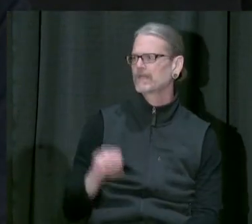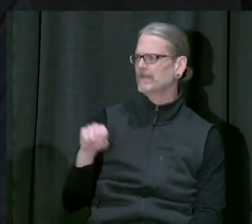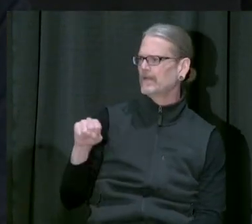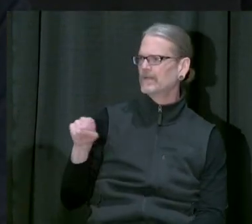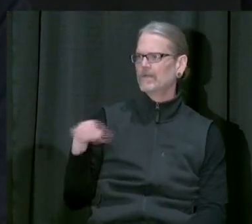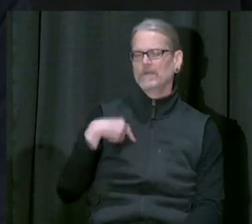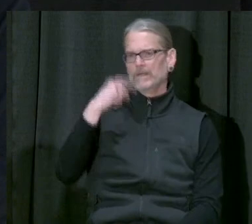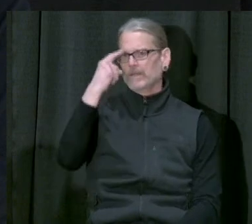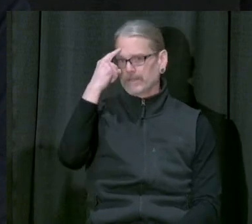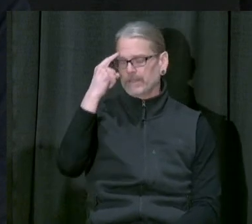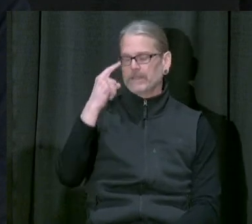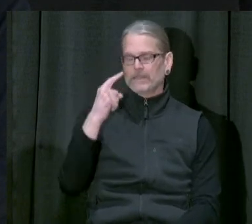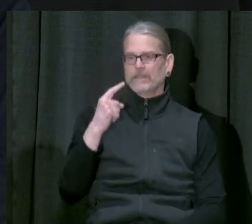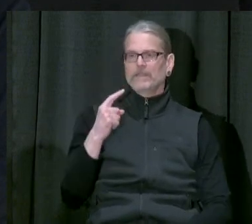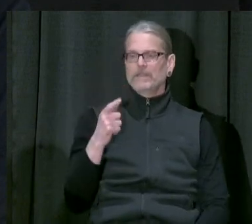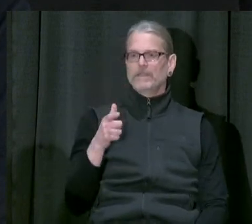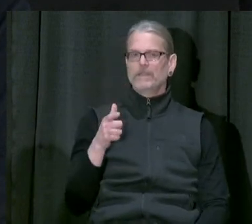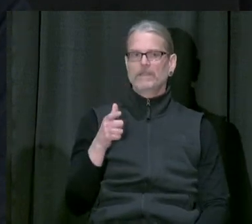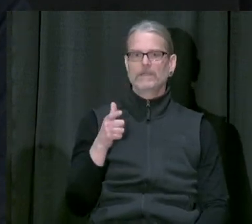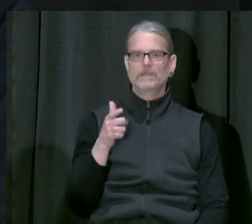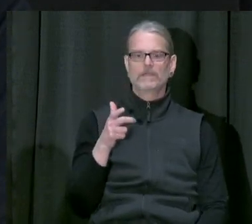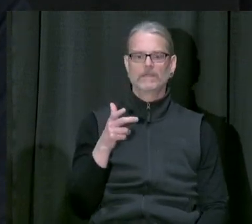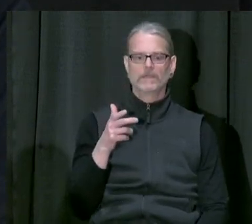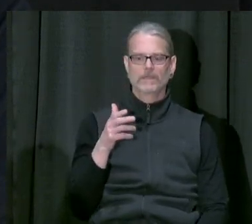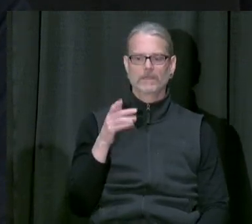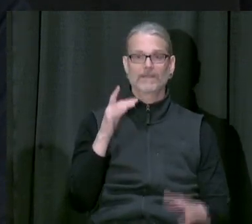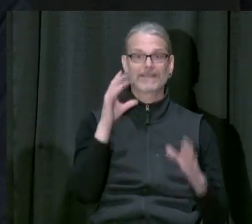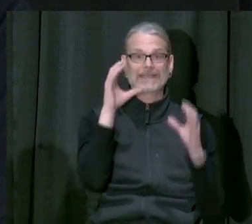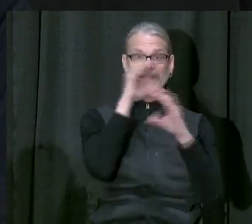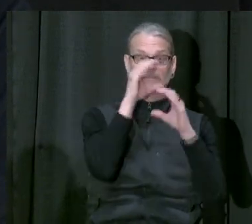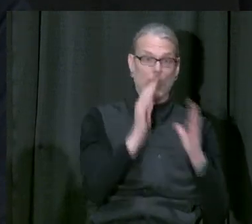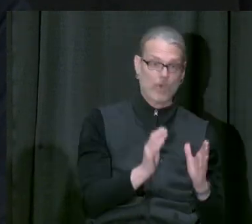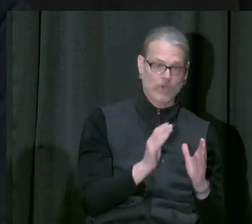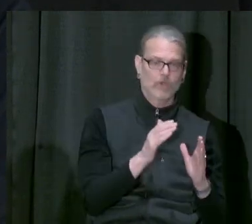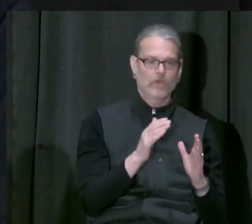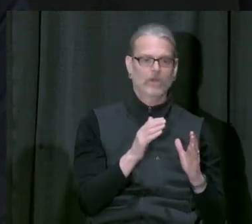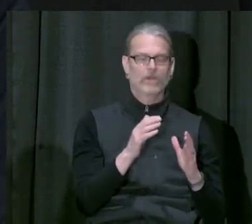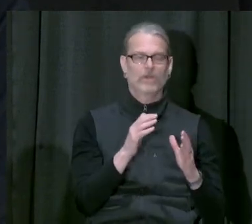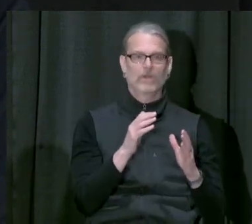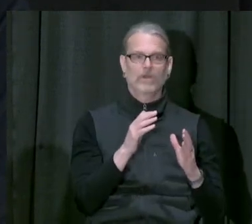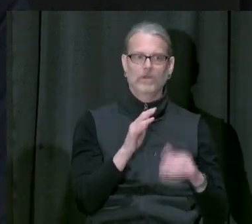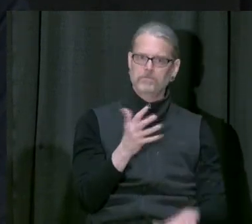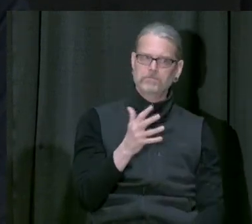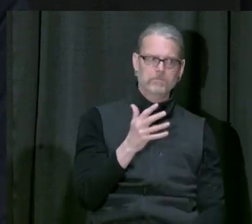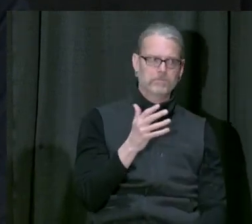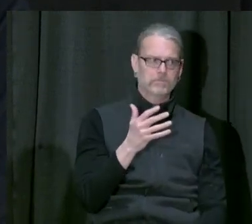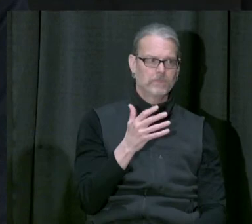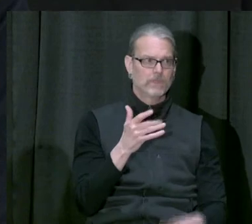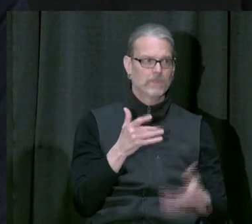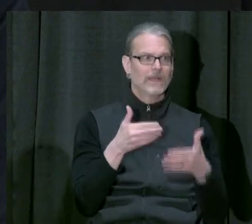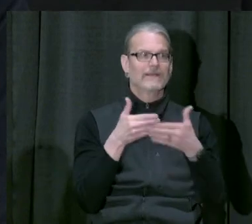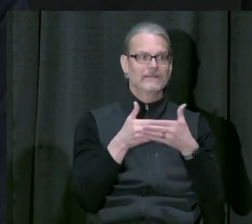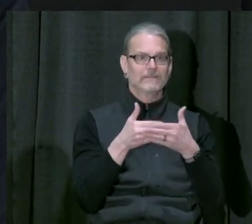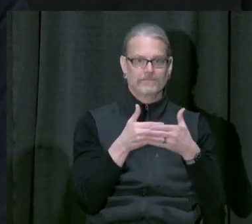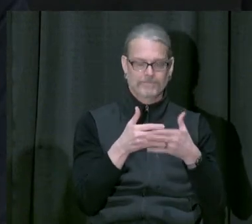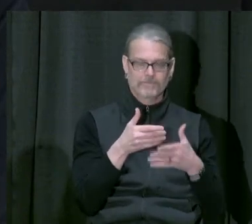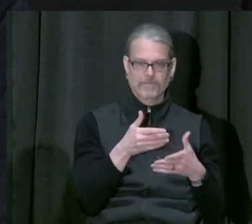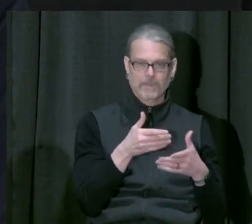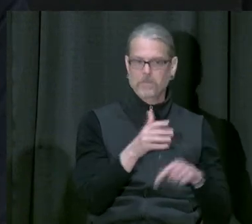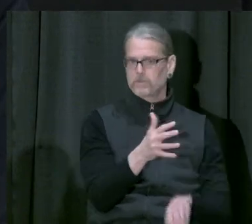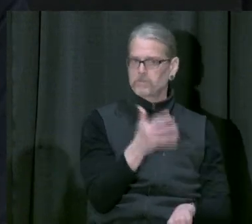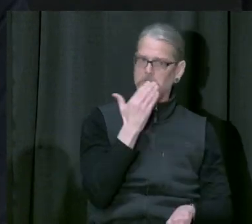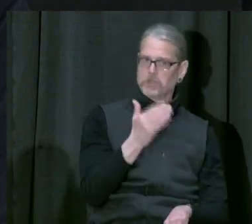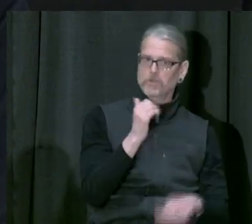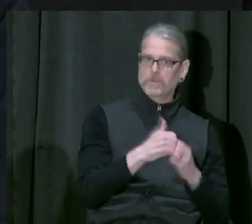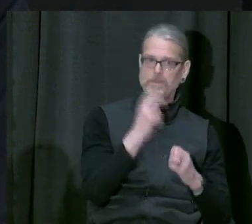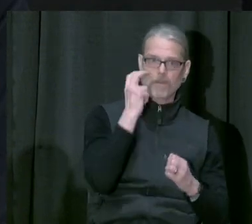the Nearby Explorer had some traction in terms of the blindness community,